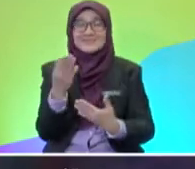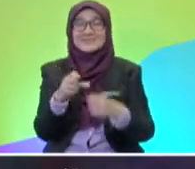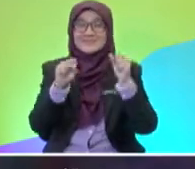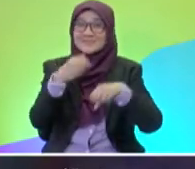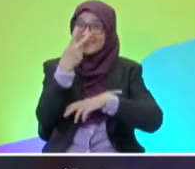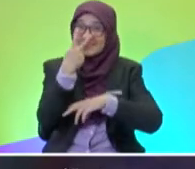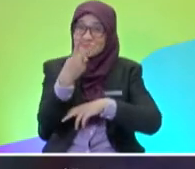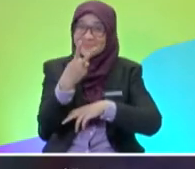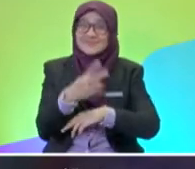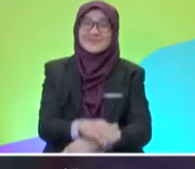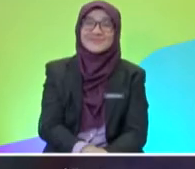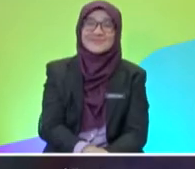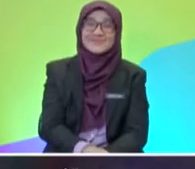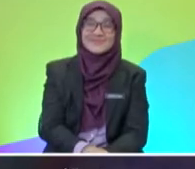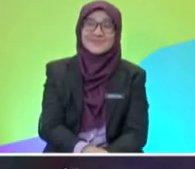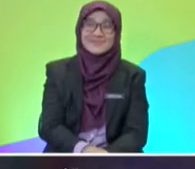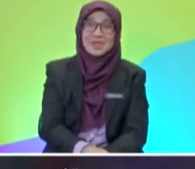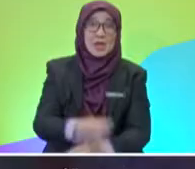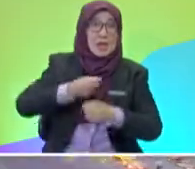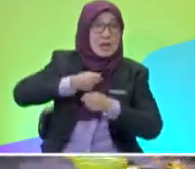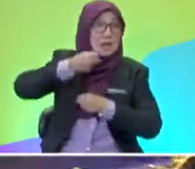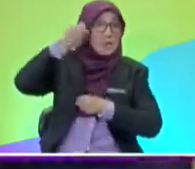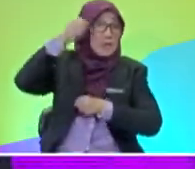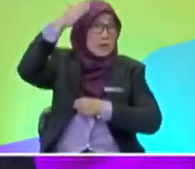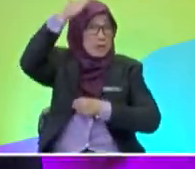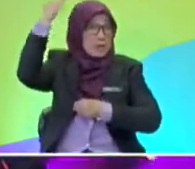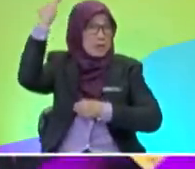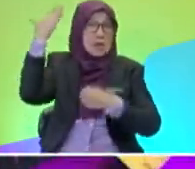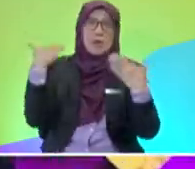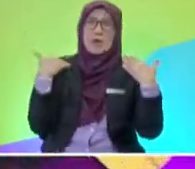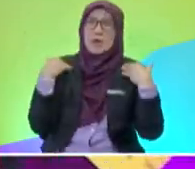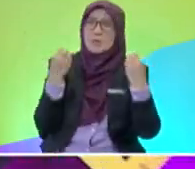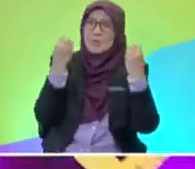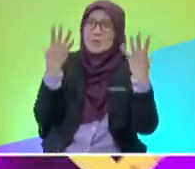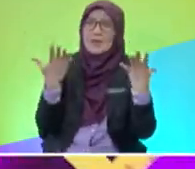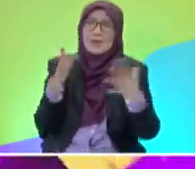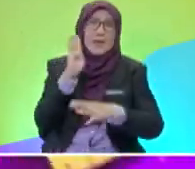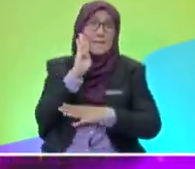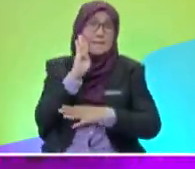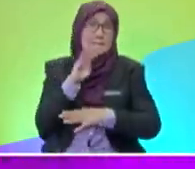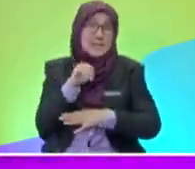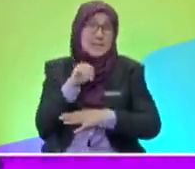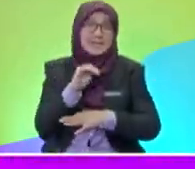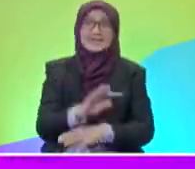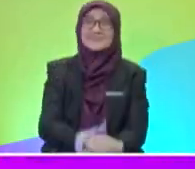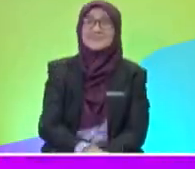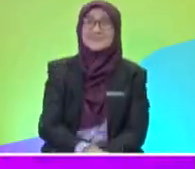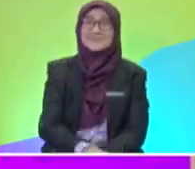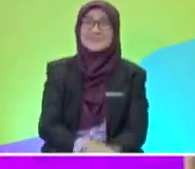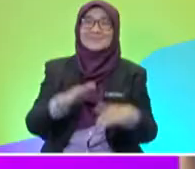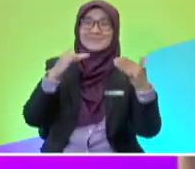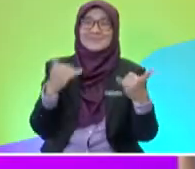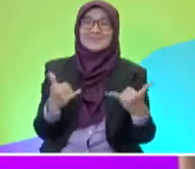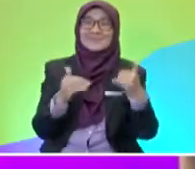yeah, you can see on my umbrella there are a lot of bees here. So, while I still learn how to spell and recognize these insects, we are going to take a short